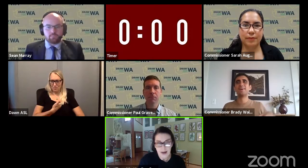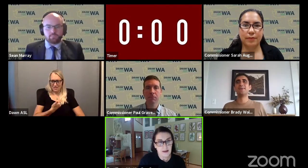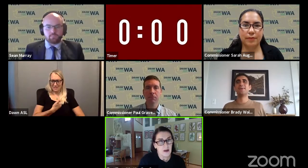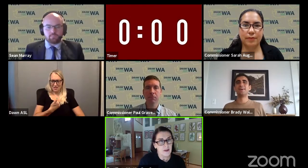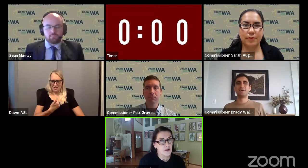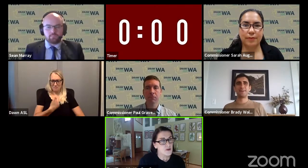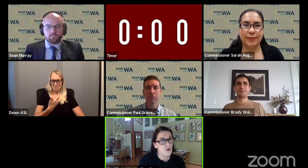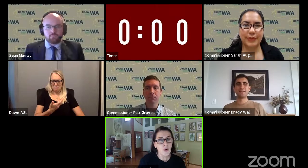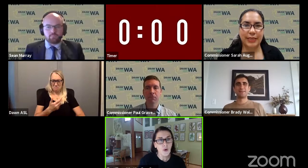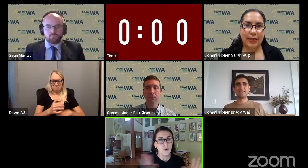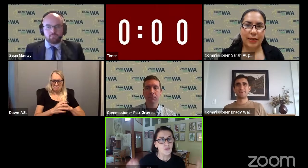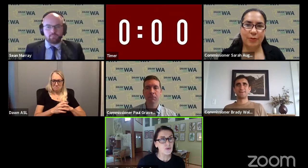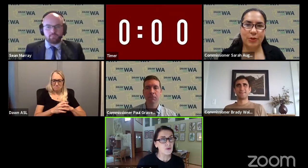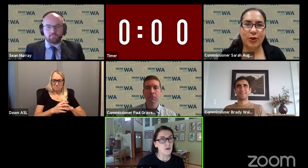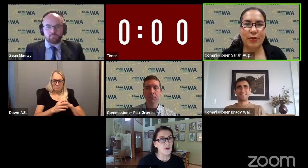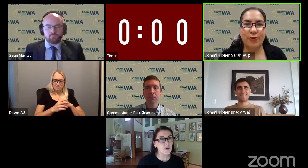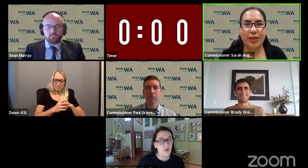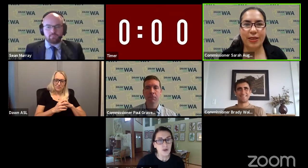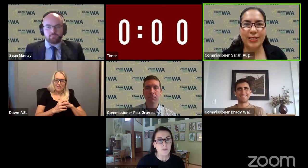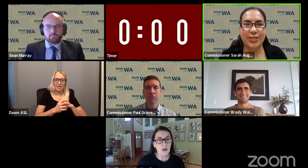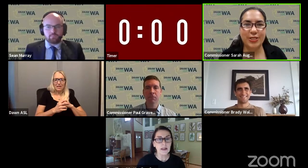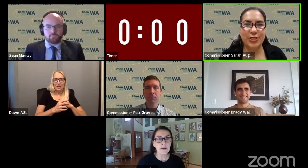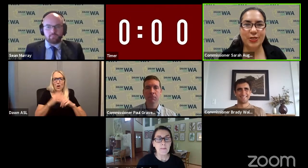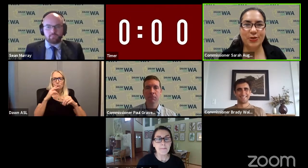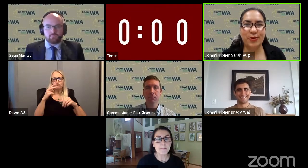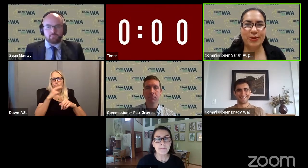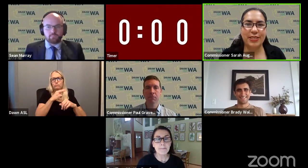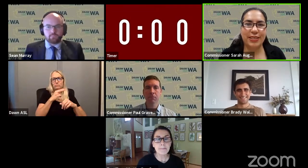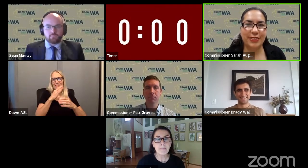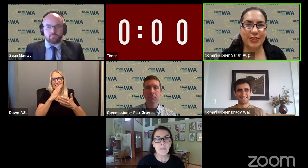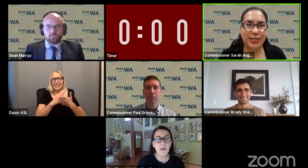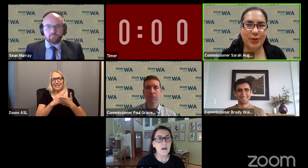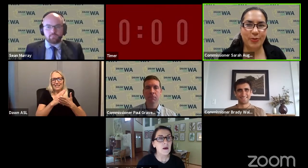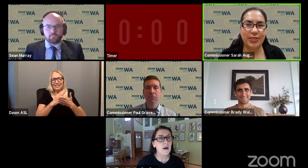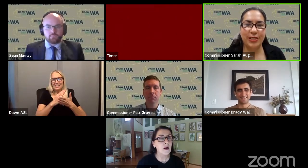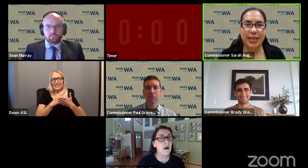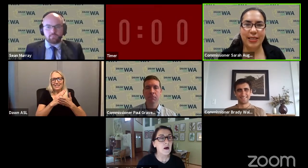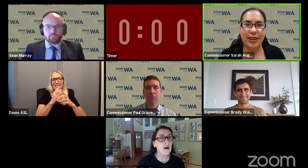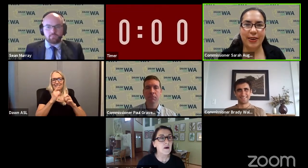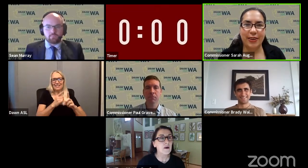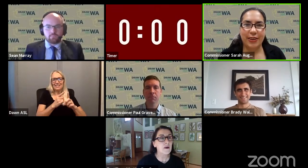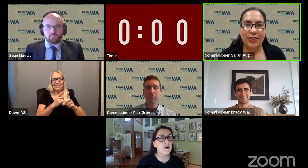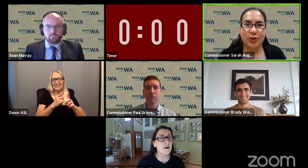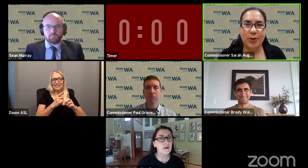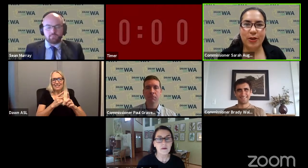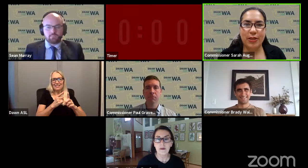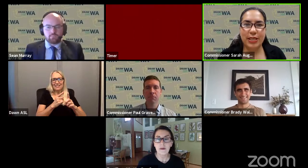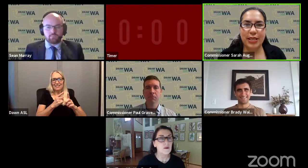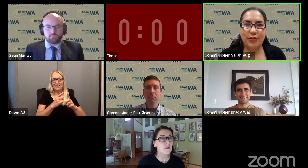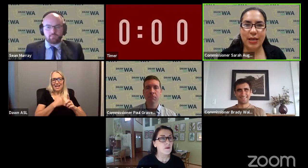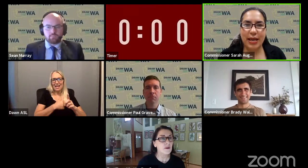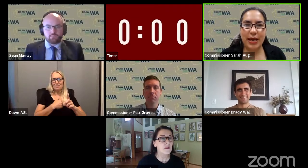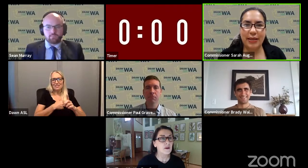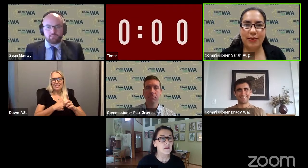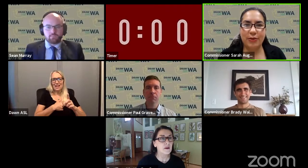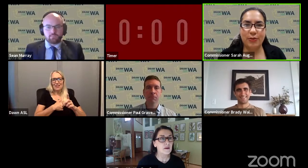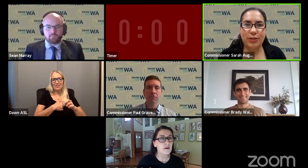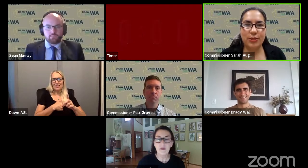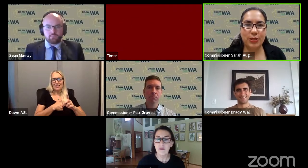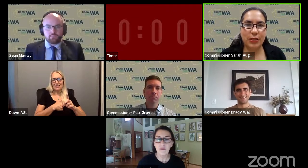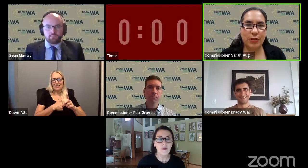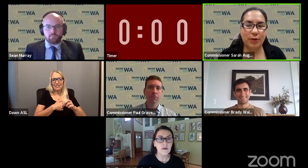is. I'm sorry, we lost you just as you're about to, just at the punchline there. So I apologize for that,